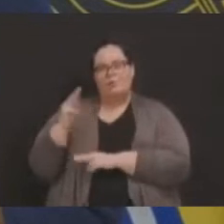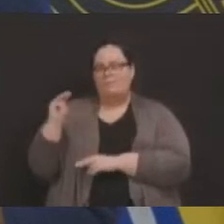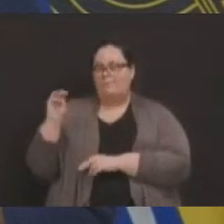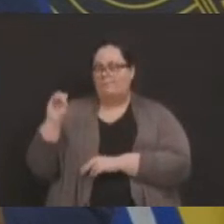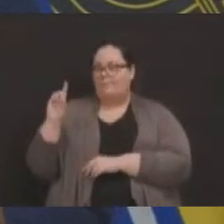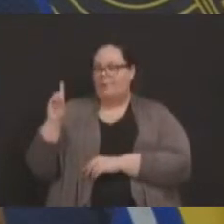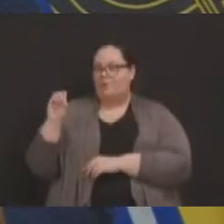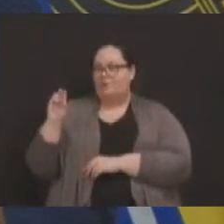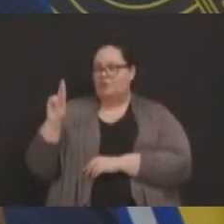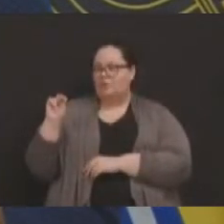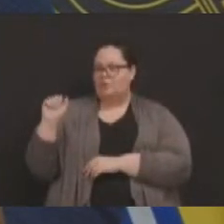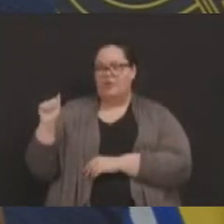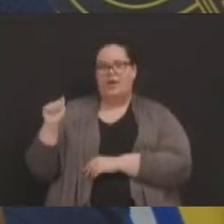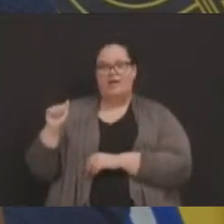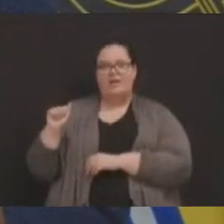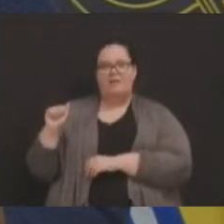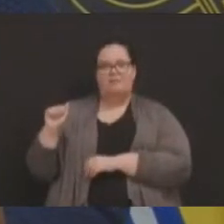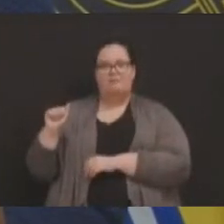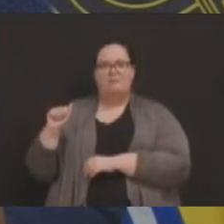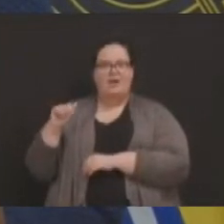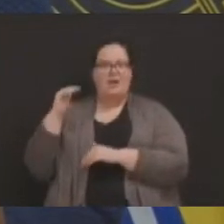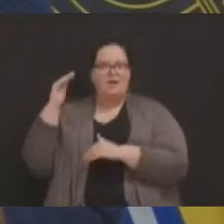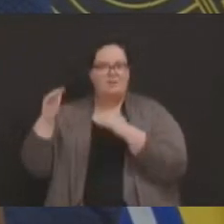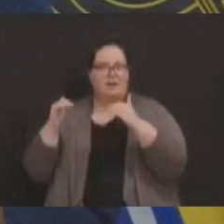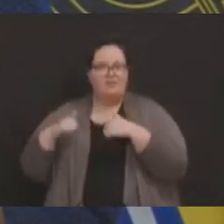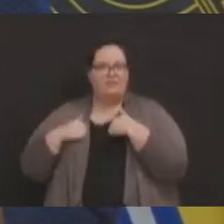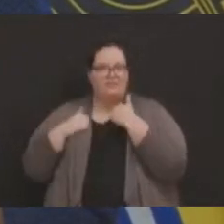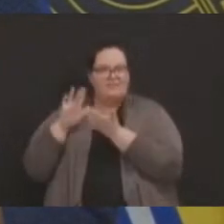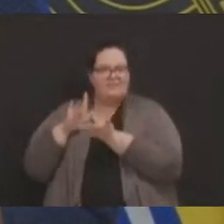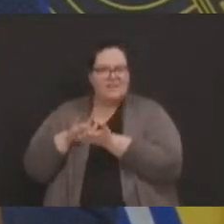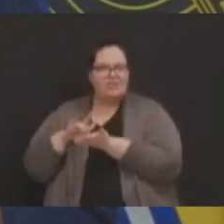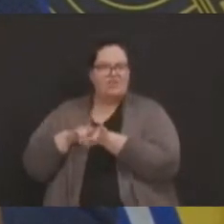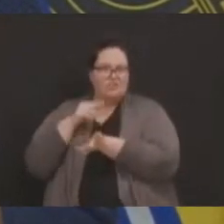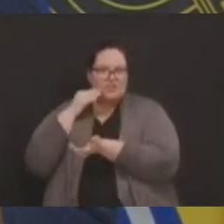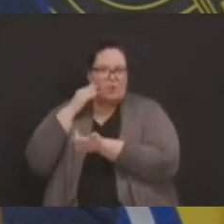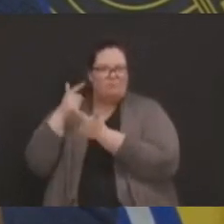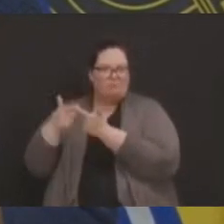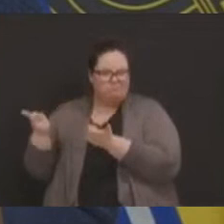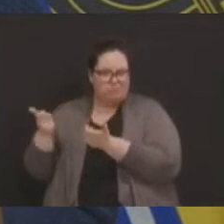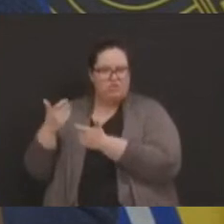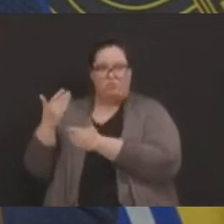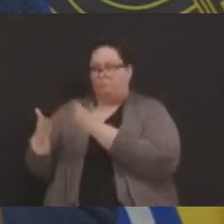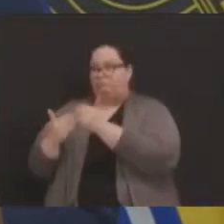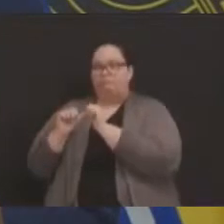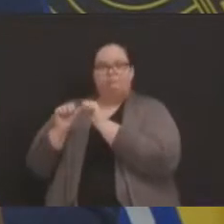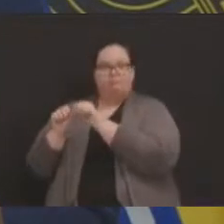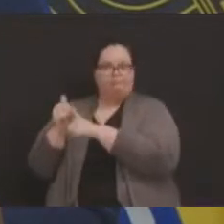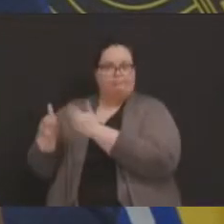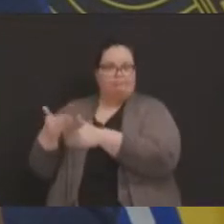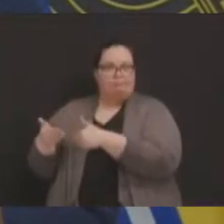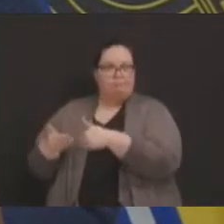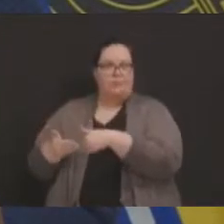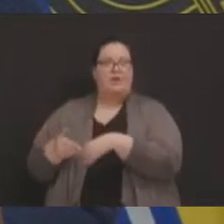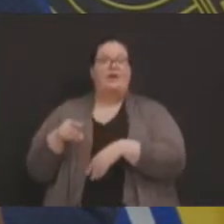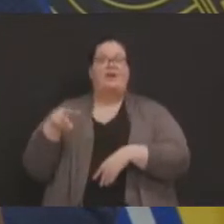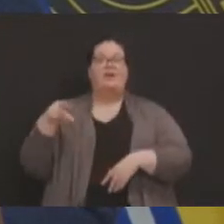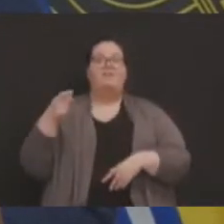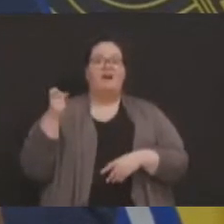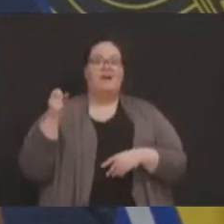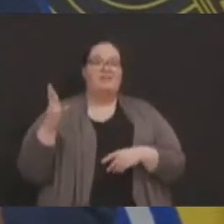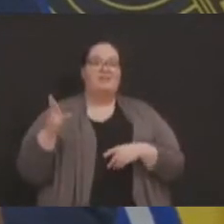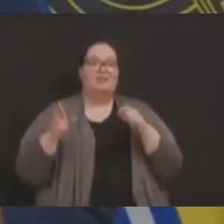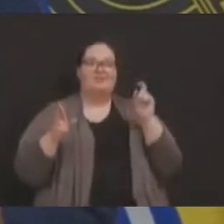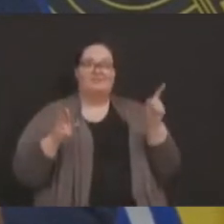So right now, we will be utilizing vaccine as we receive them. We are dependent on the federal government for those